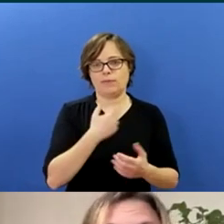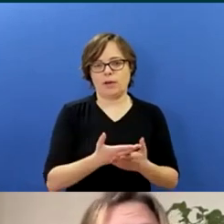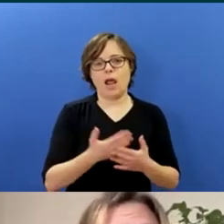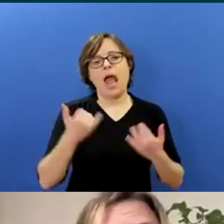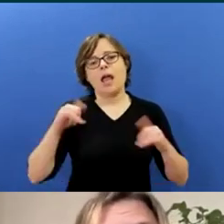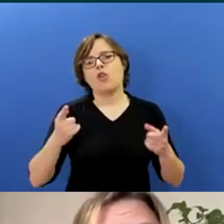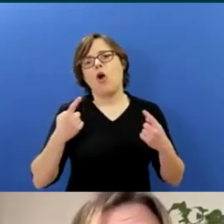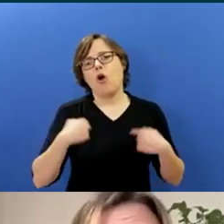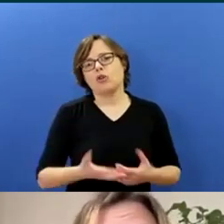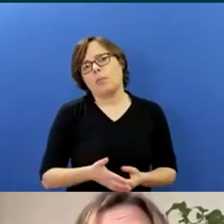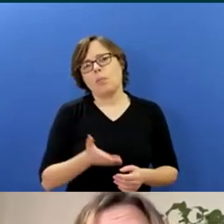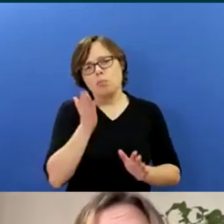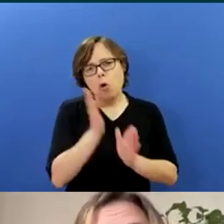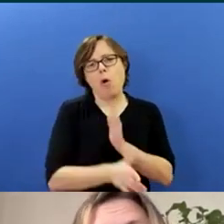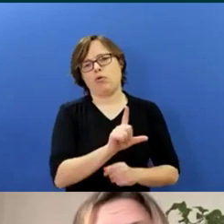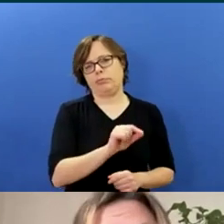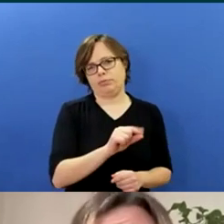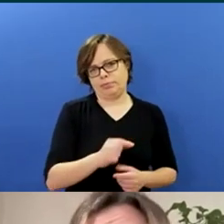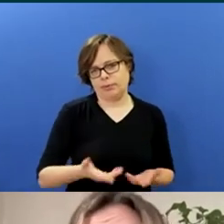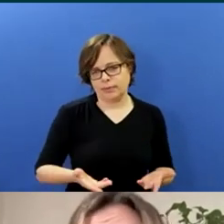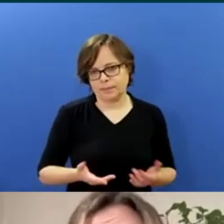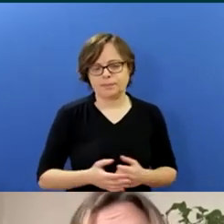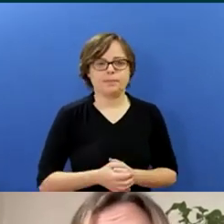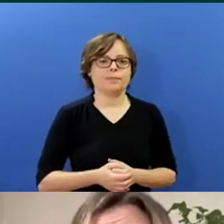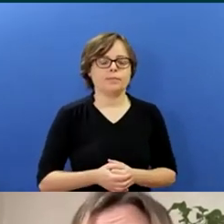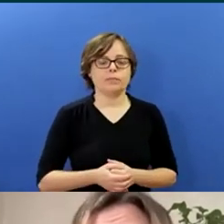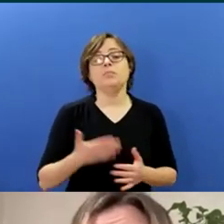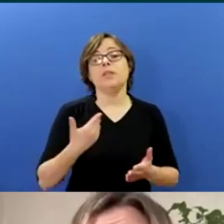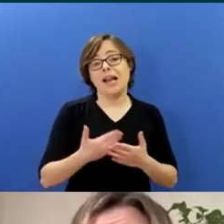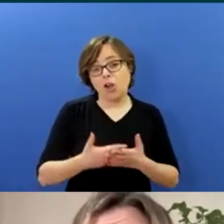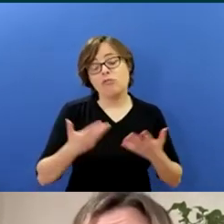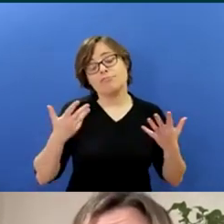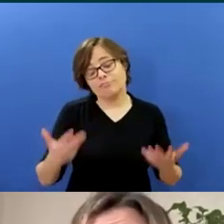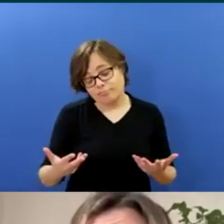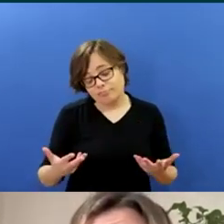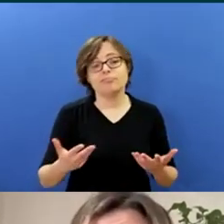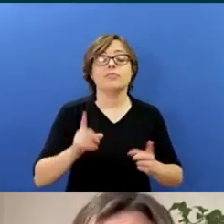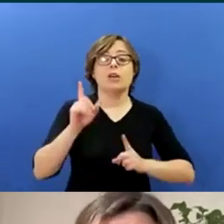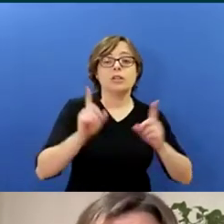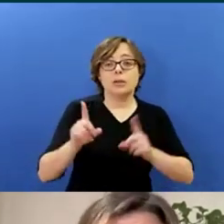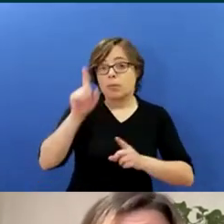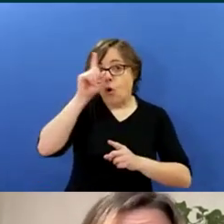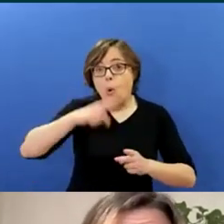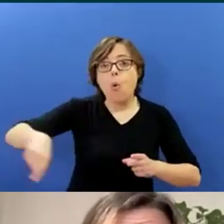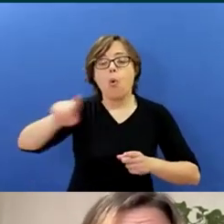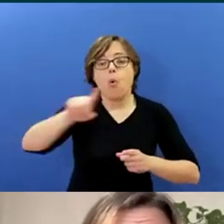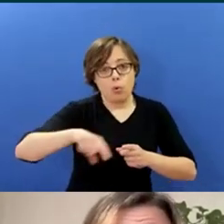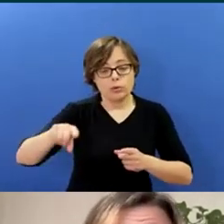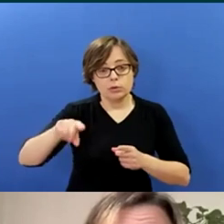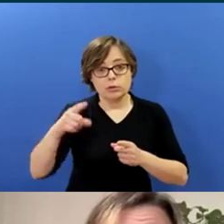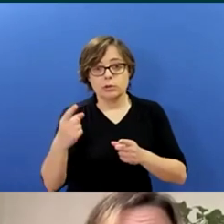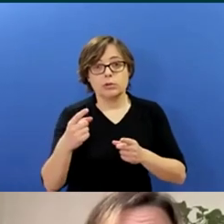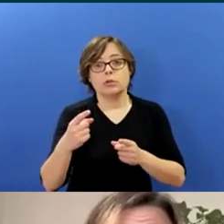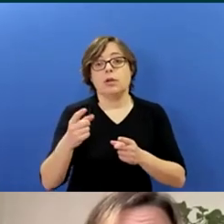have not always a very high participation rate in our voting system.